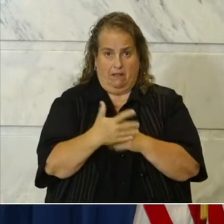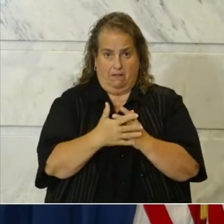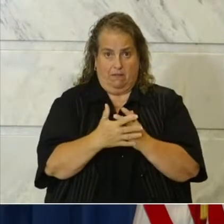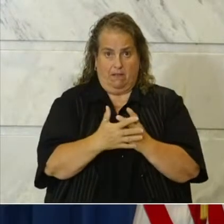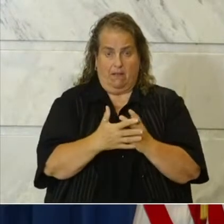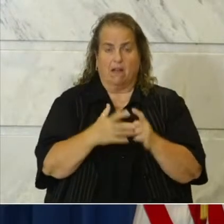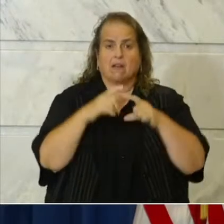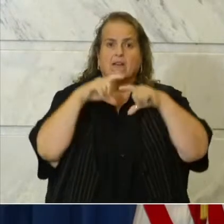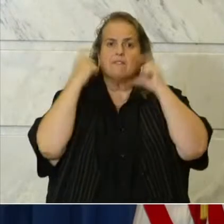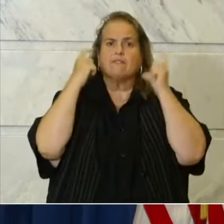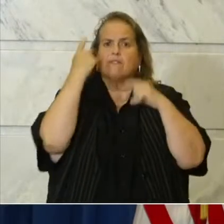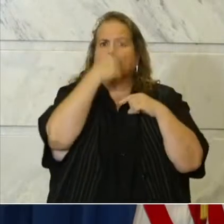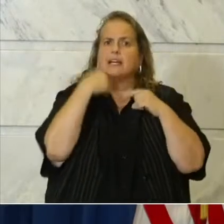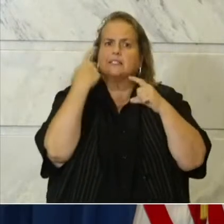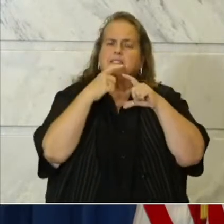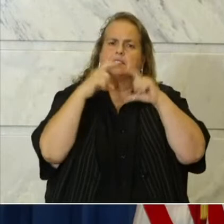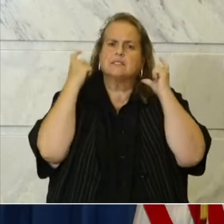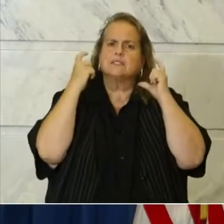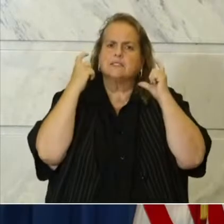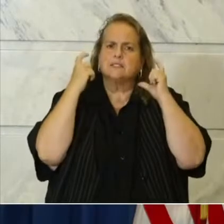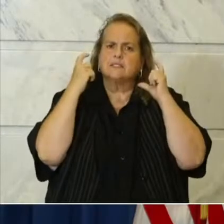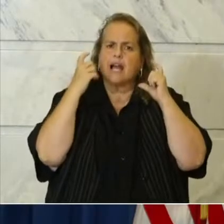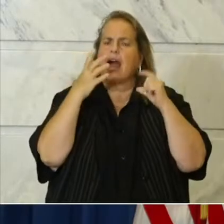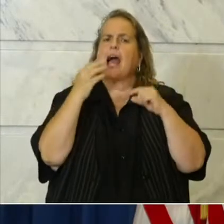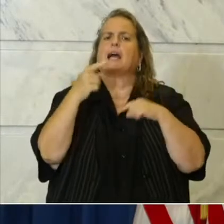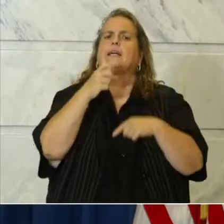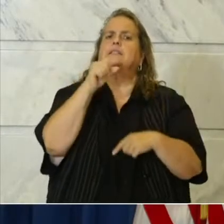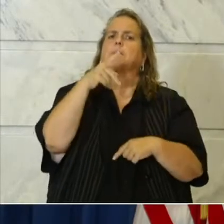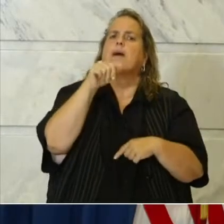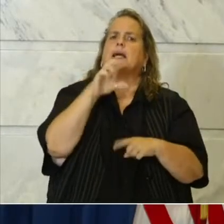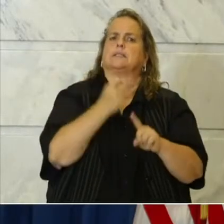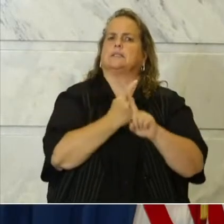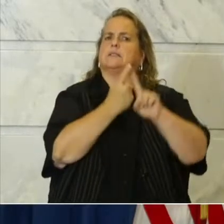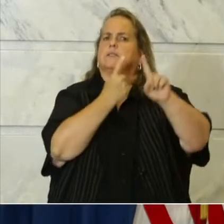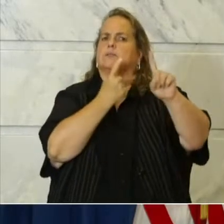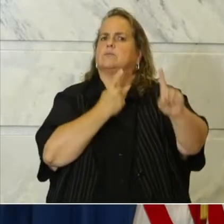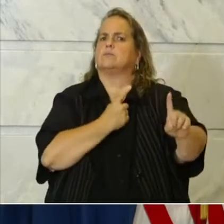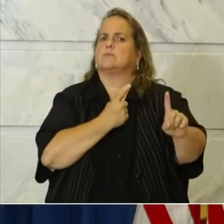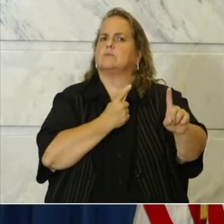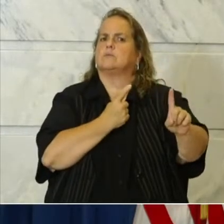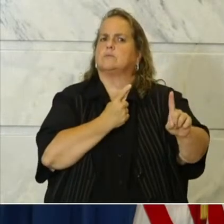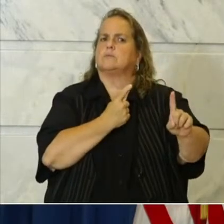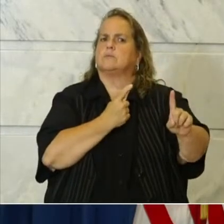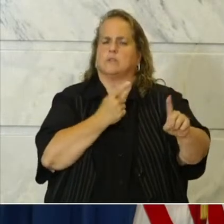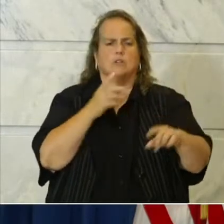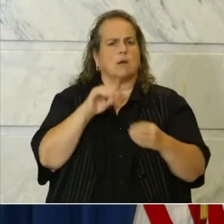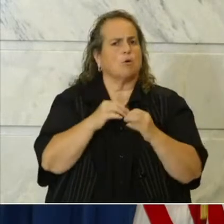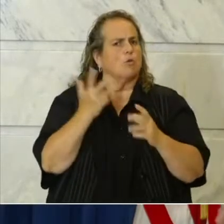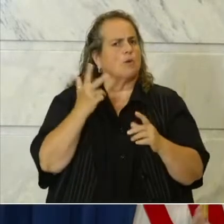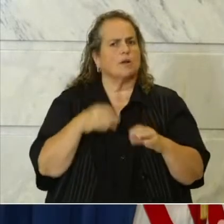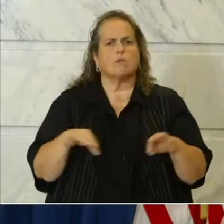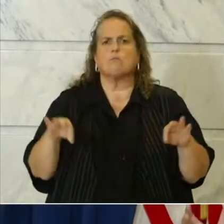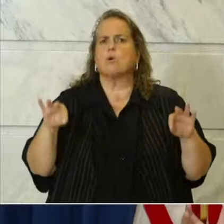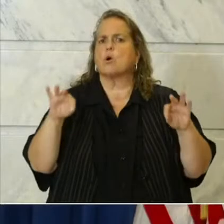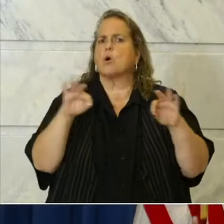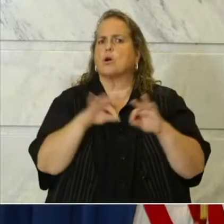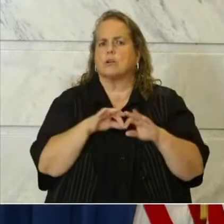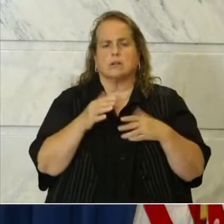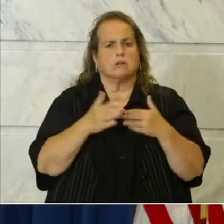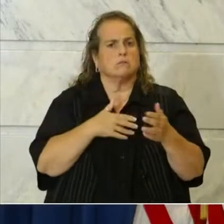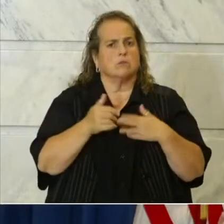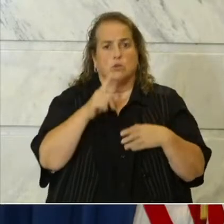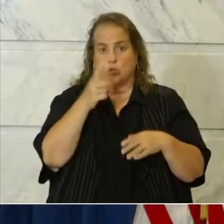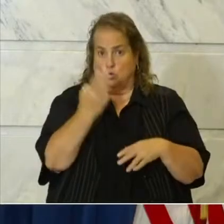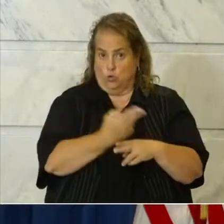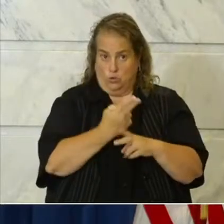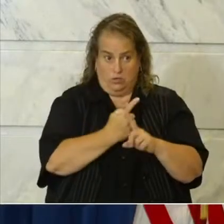a bunch. Wear a facial covering, try not to touch your face. And number 3 is even when you are doing all